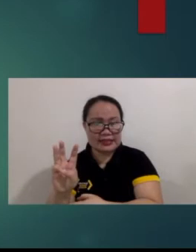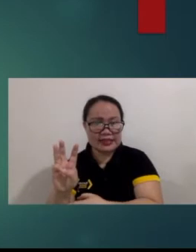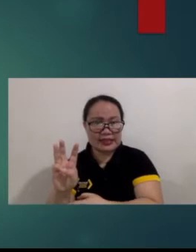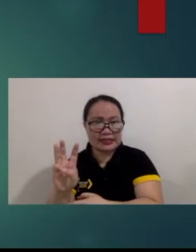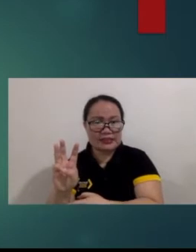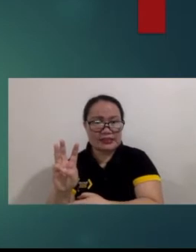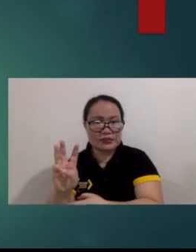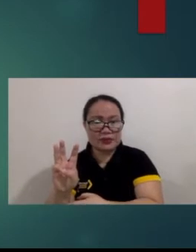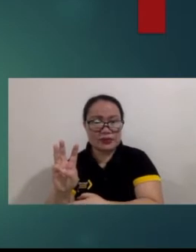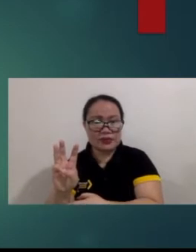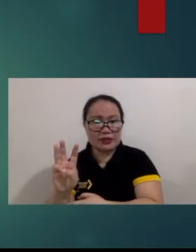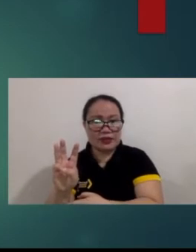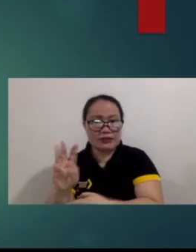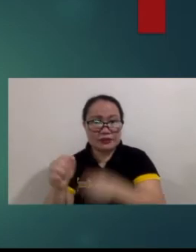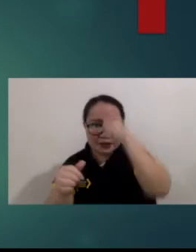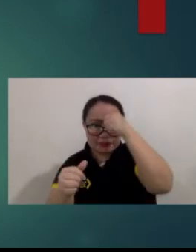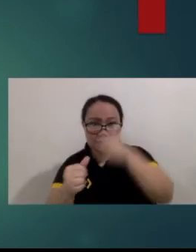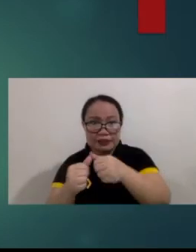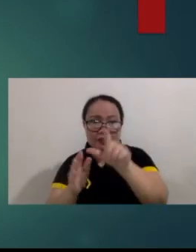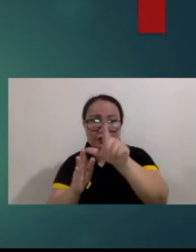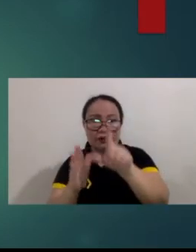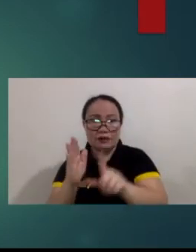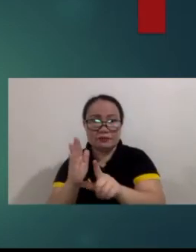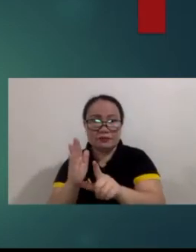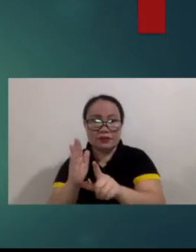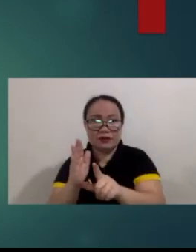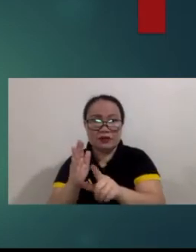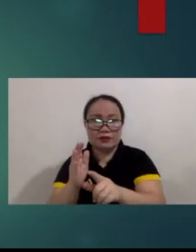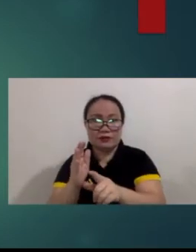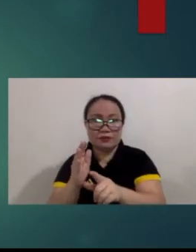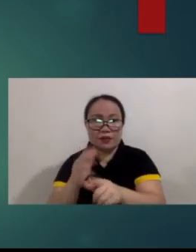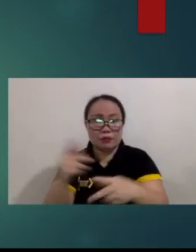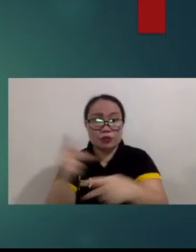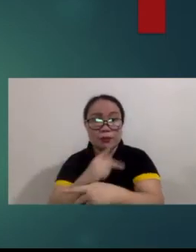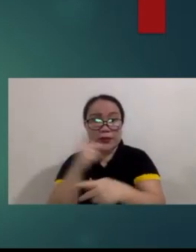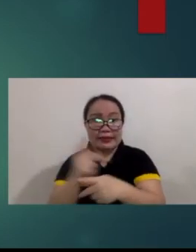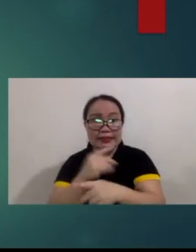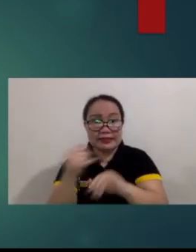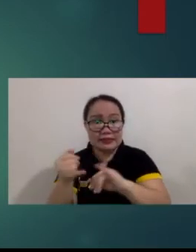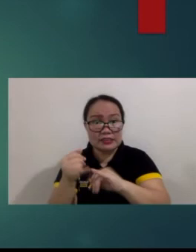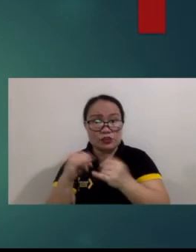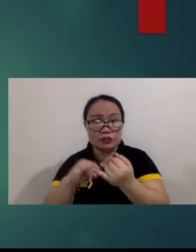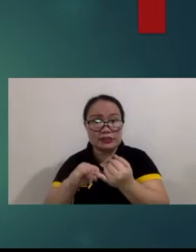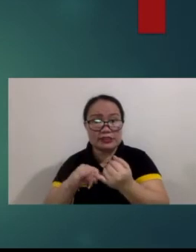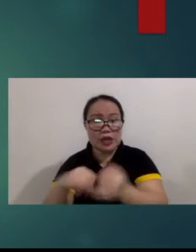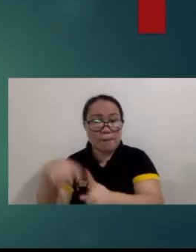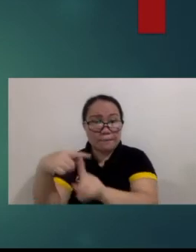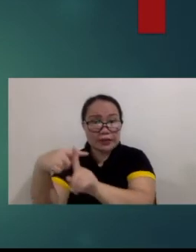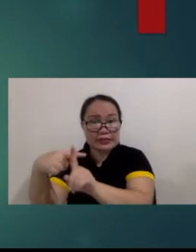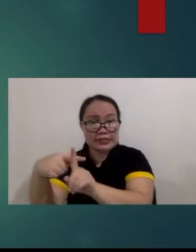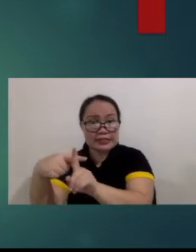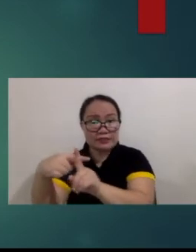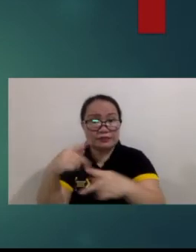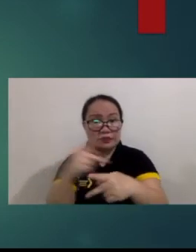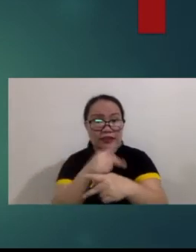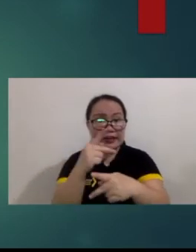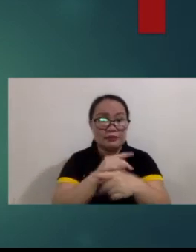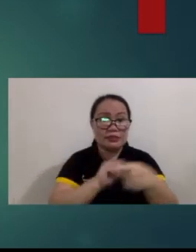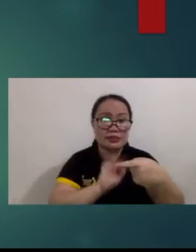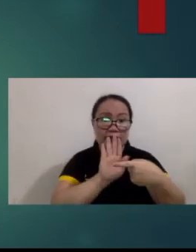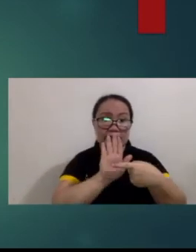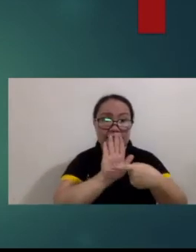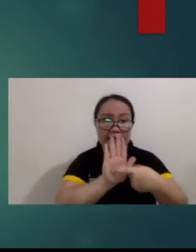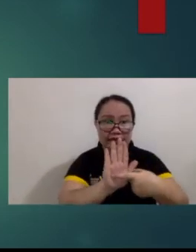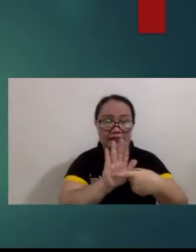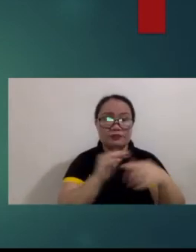6. So remember the law of multiplying integers. Positive